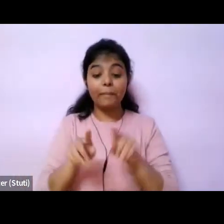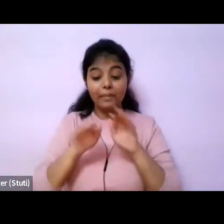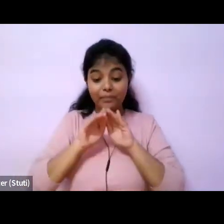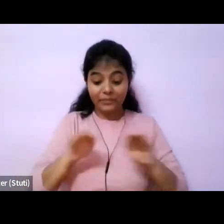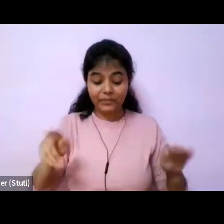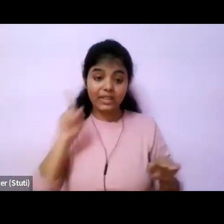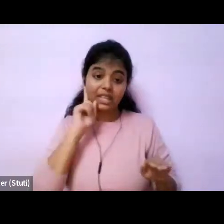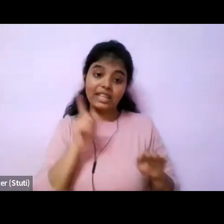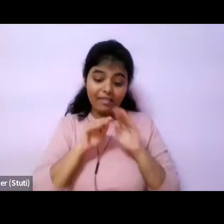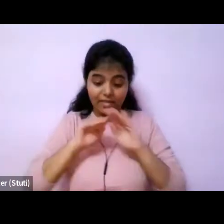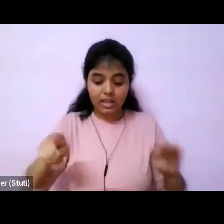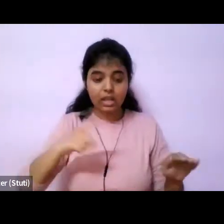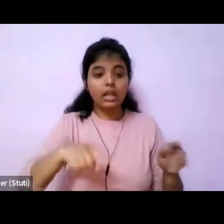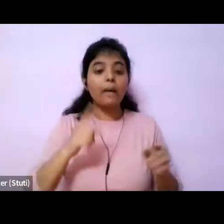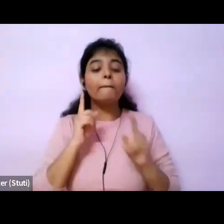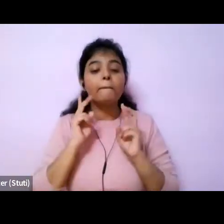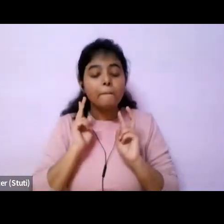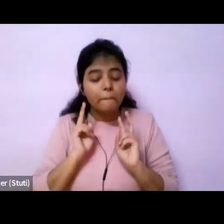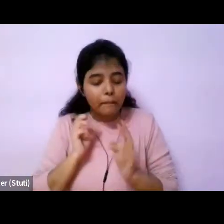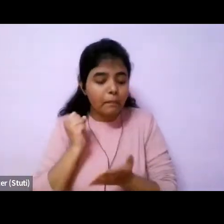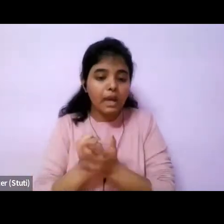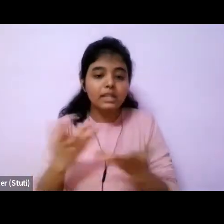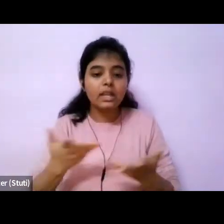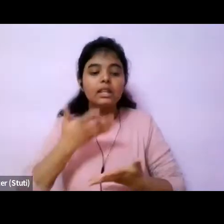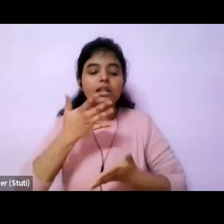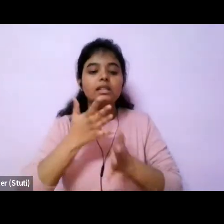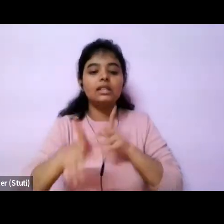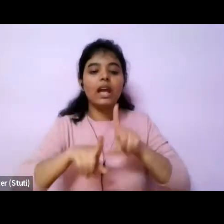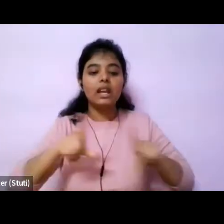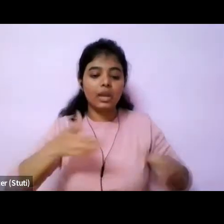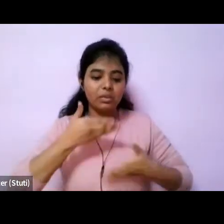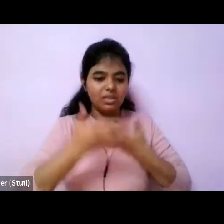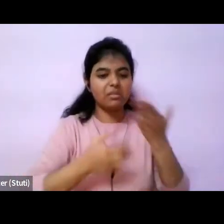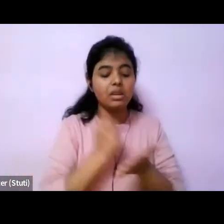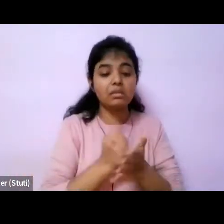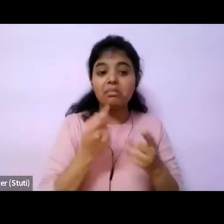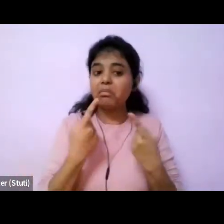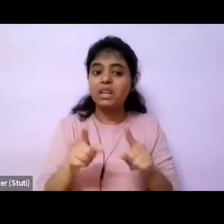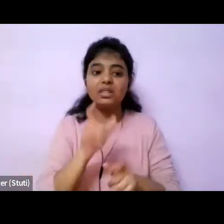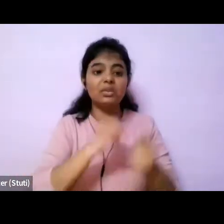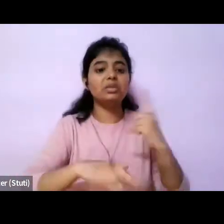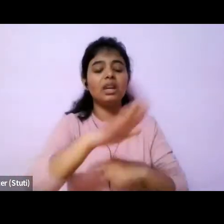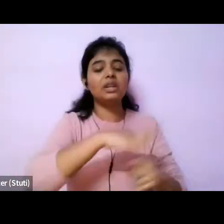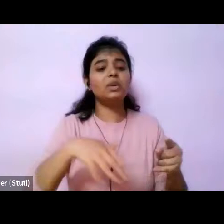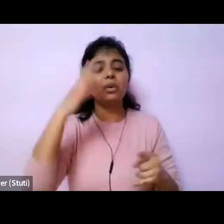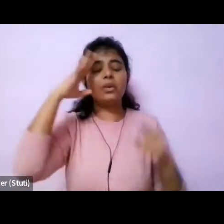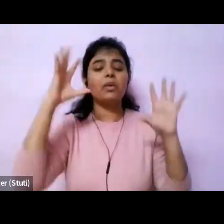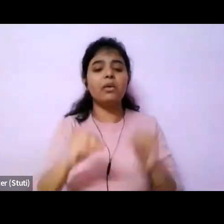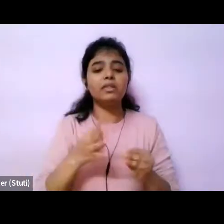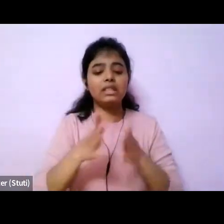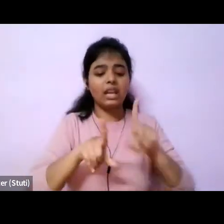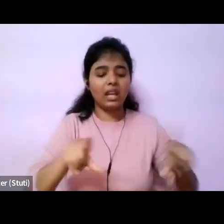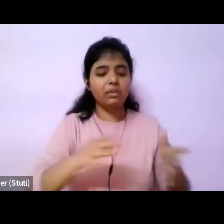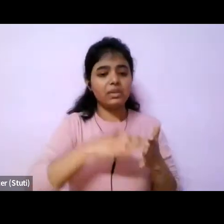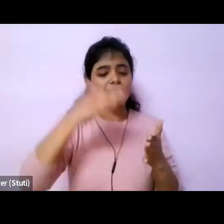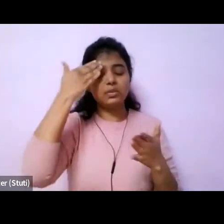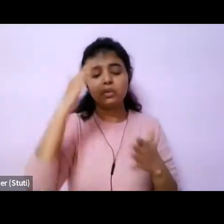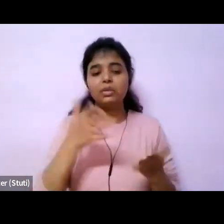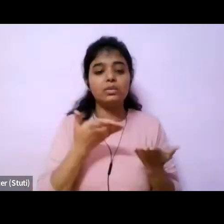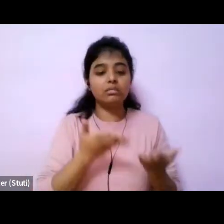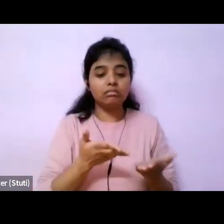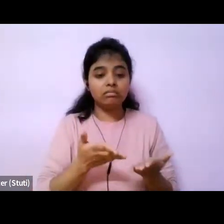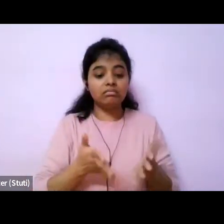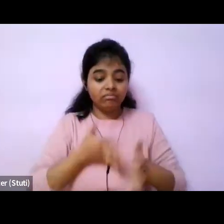that they have to function in normal society where nobody knows signs. Deaf children are expected to adapt in ways that make